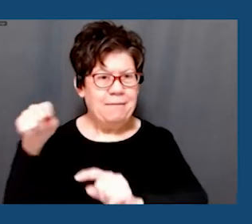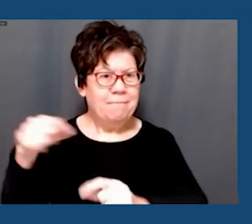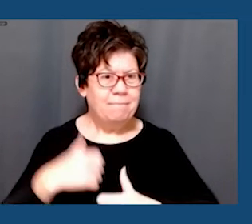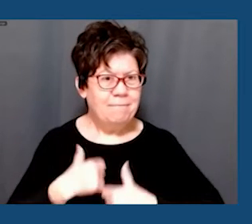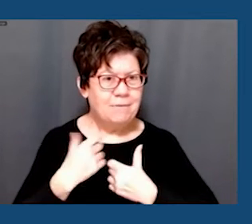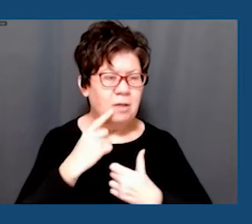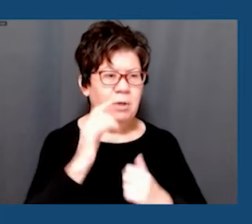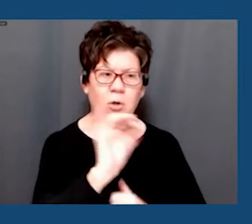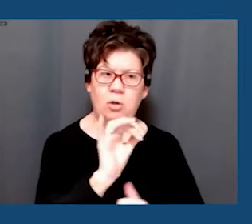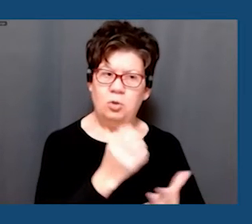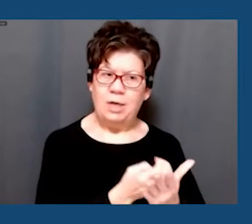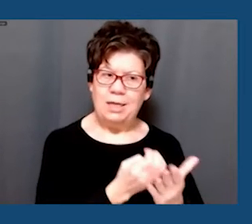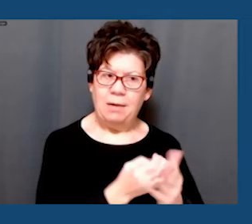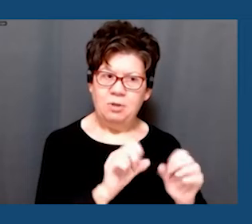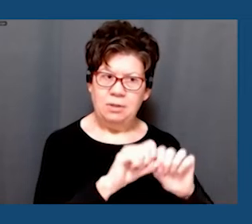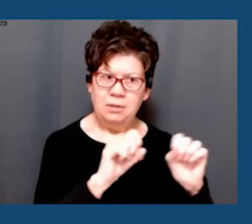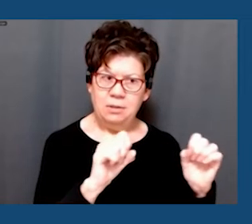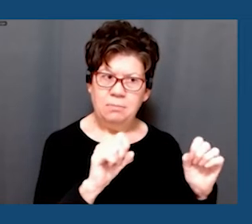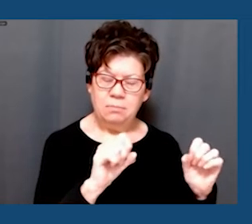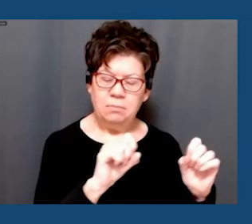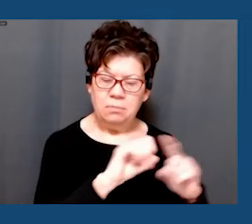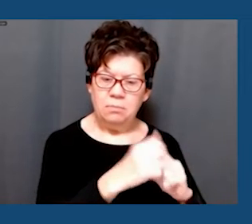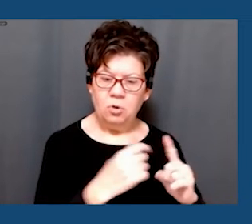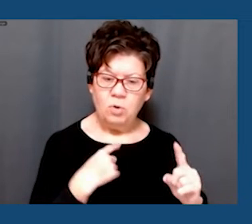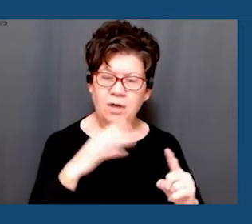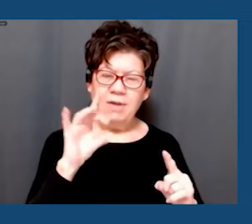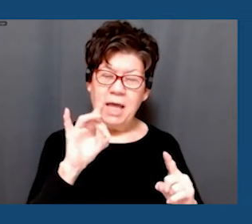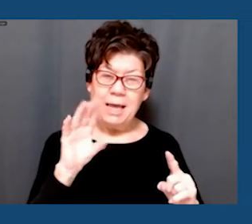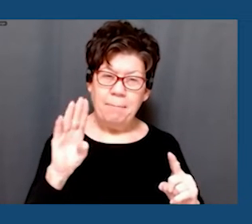circumstances. There are 8 billion people on this planet.